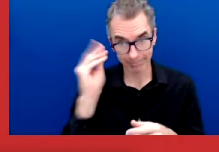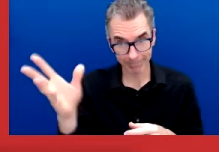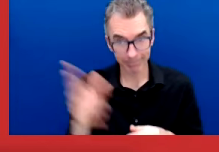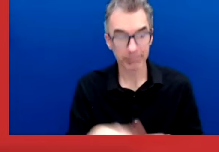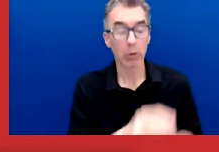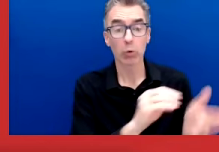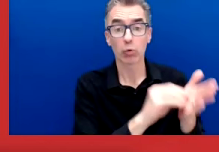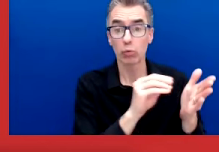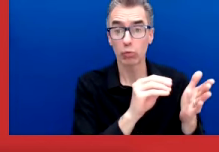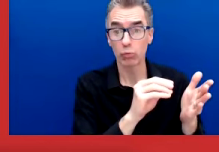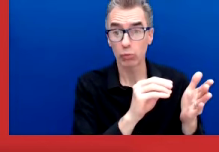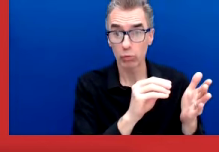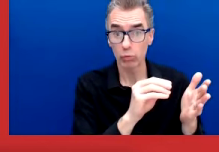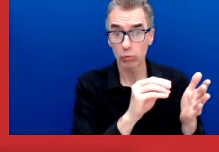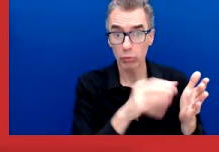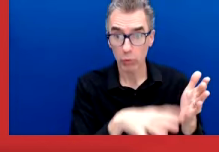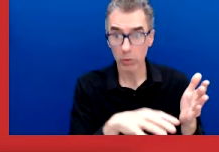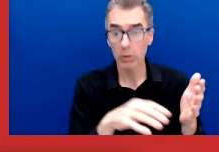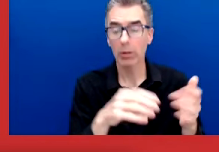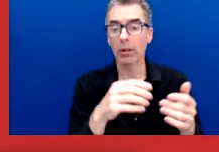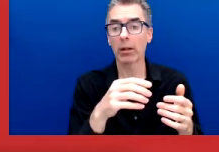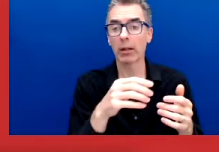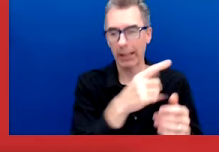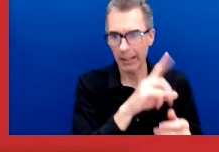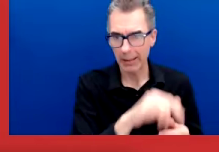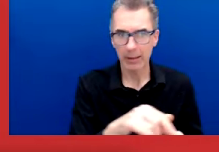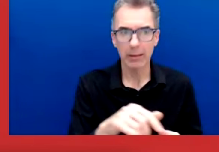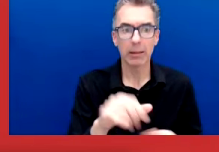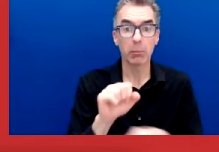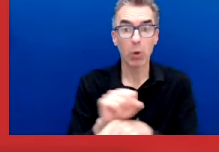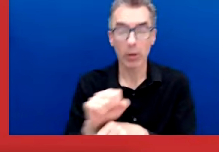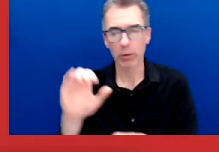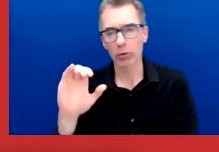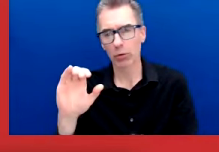let Gladys know, and employees, you would let Christine know.